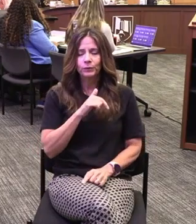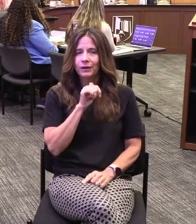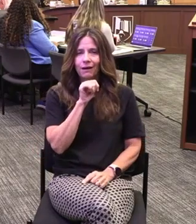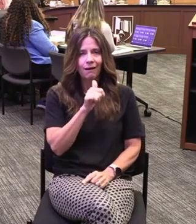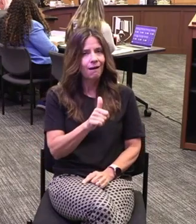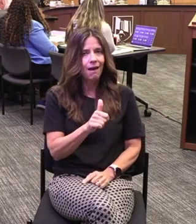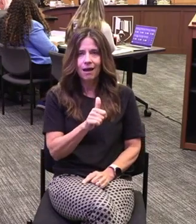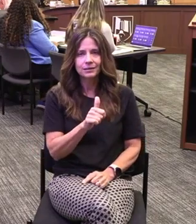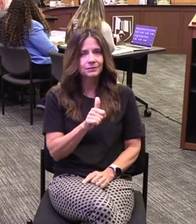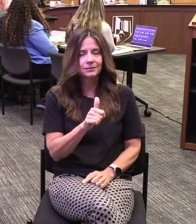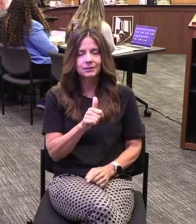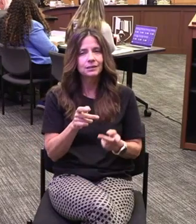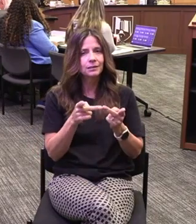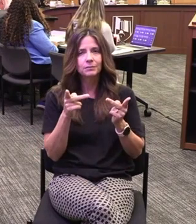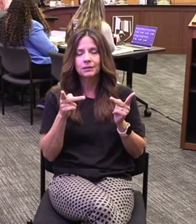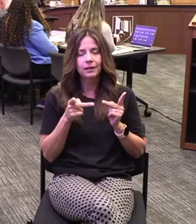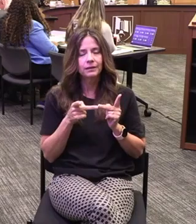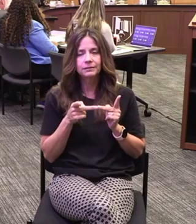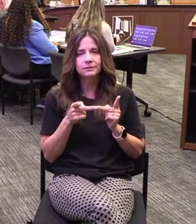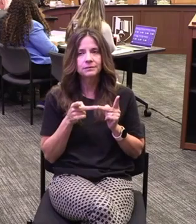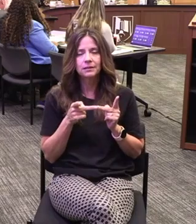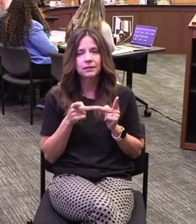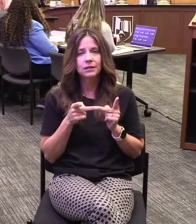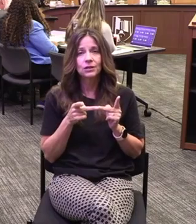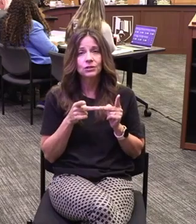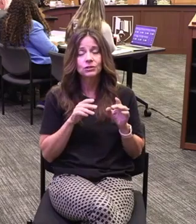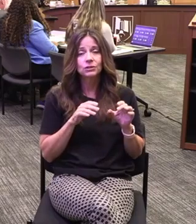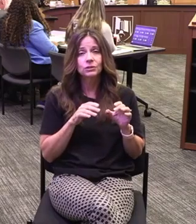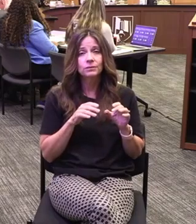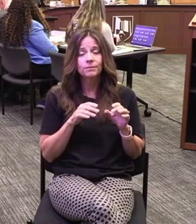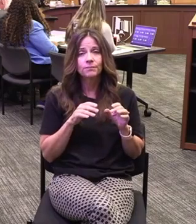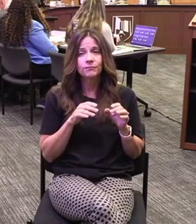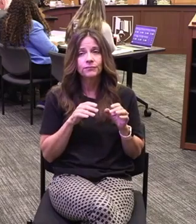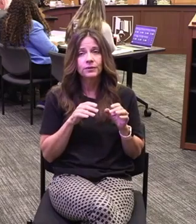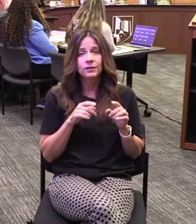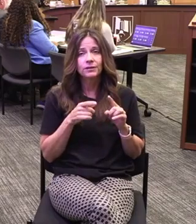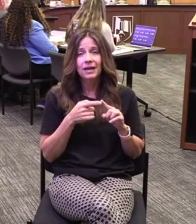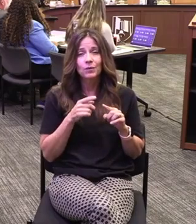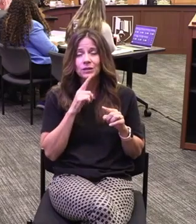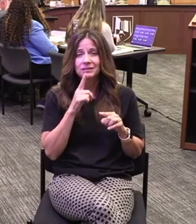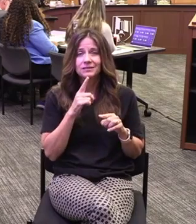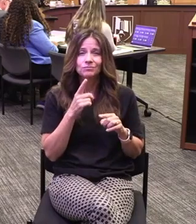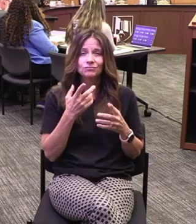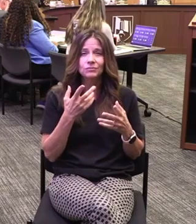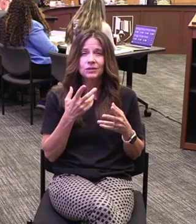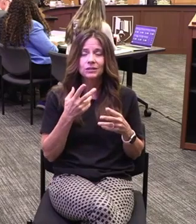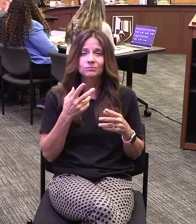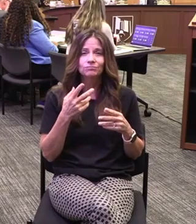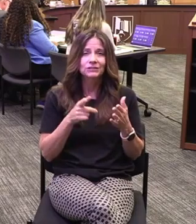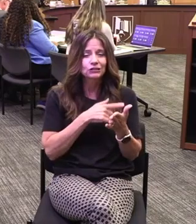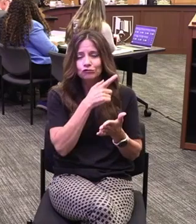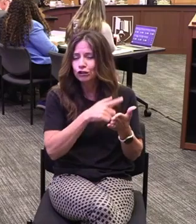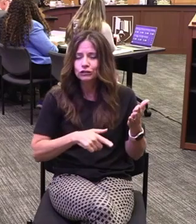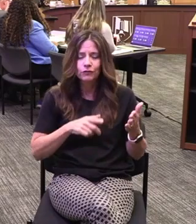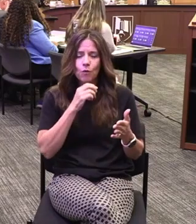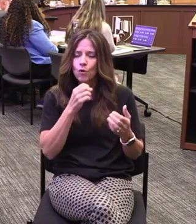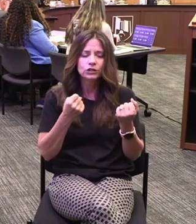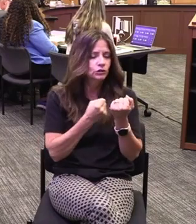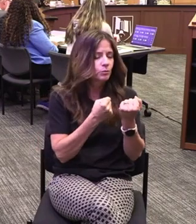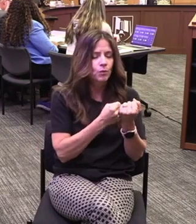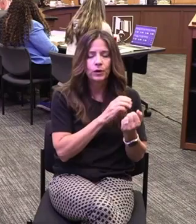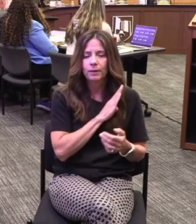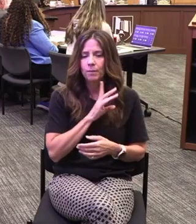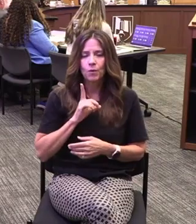in a spot where we were conducive or constructive as a supporting board that night, and we haven't